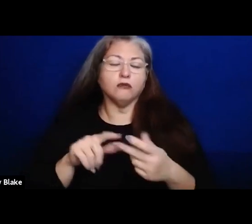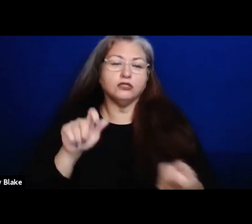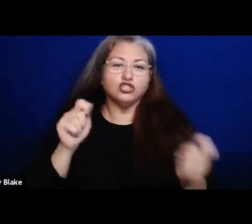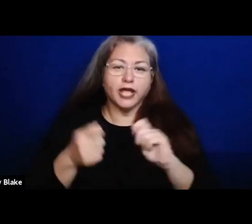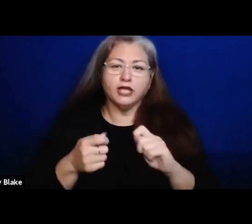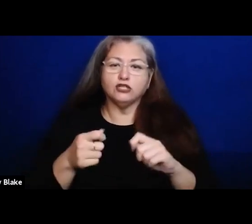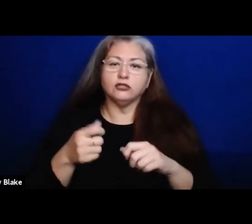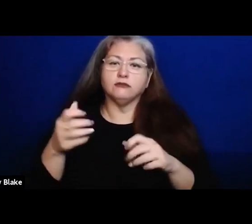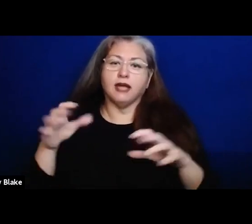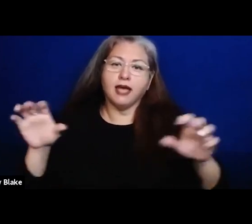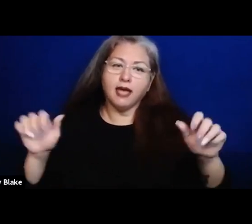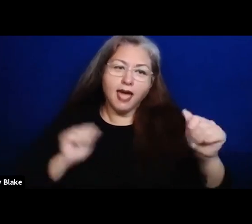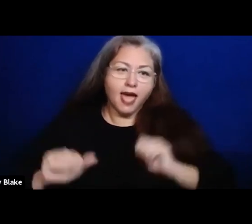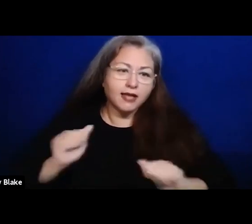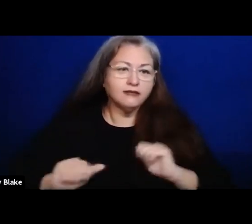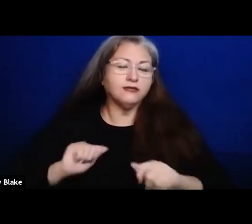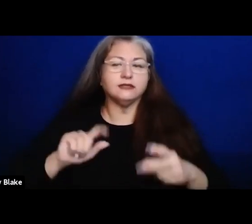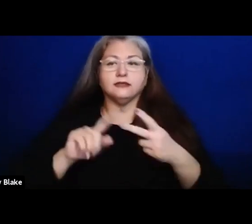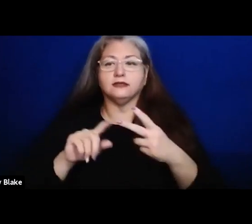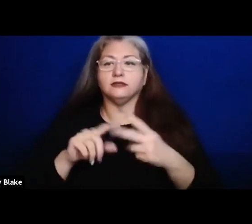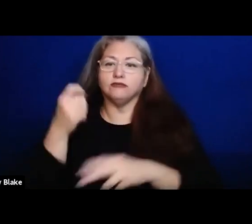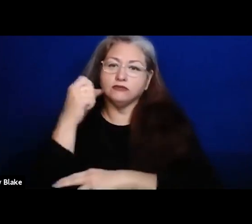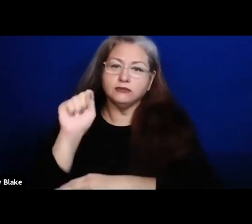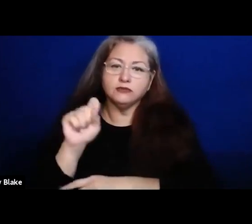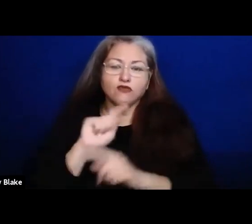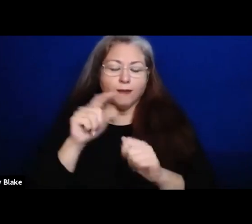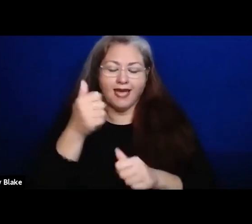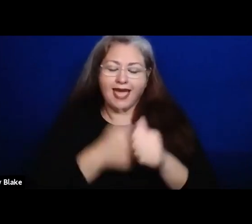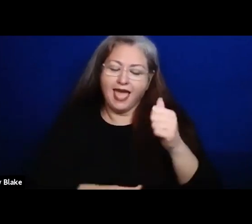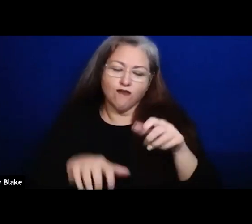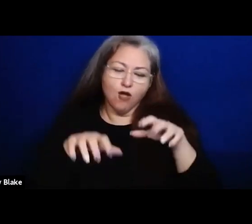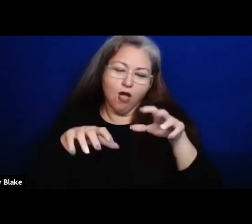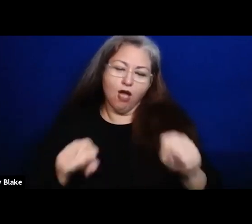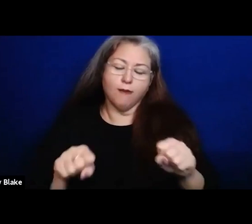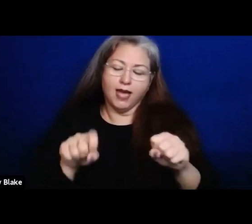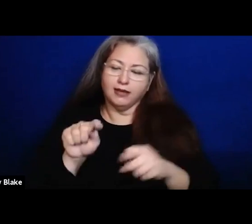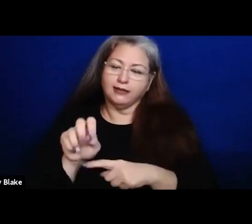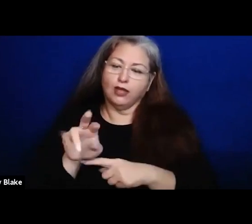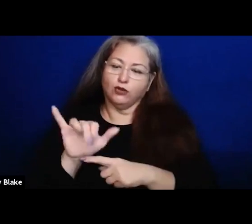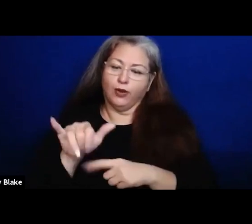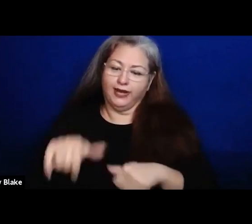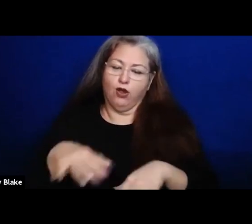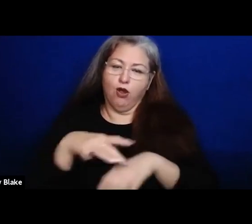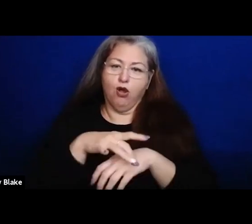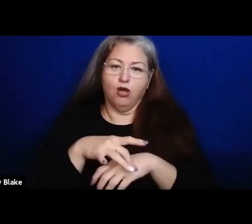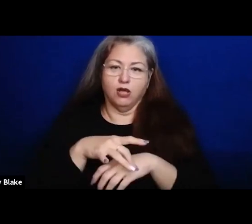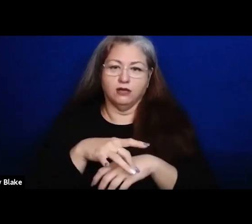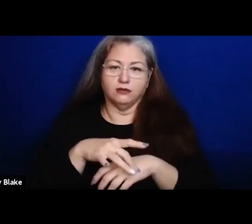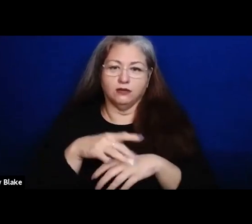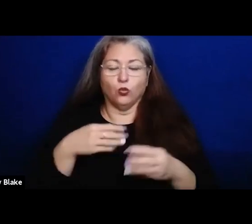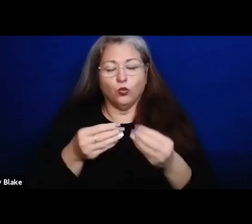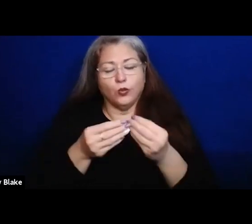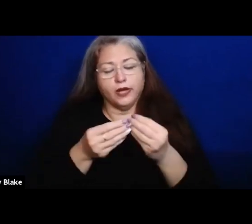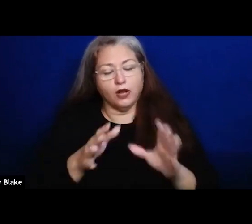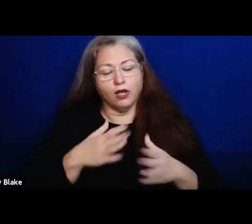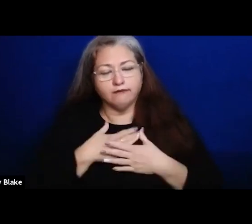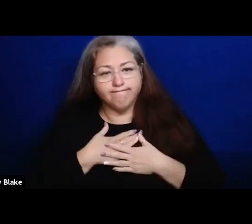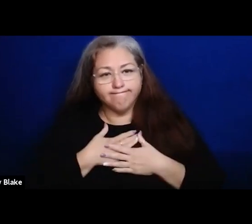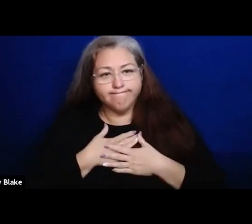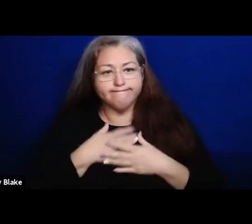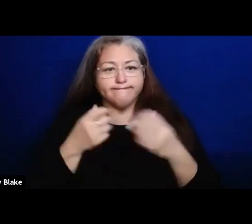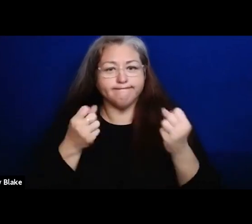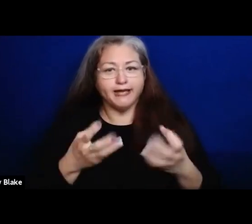activists from every nation and occupied territory on earth. And we've lost many of